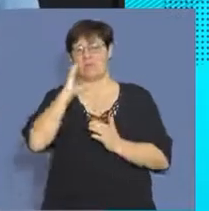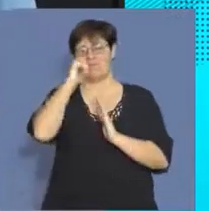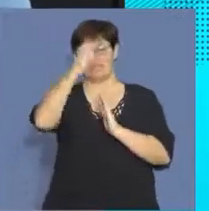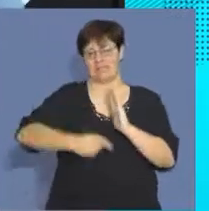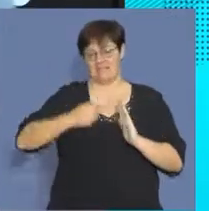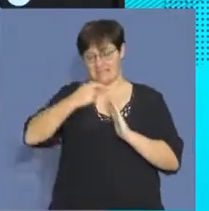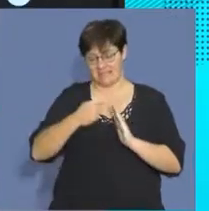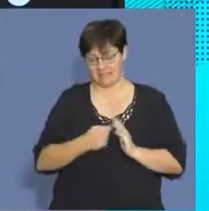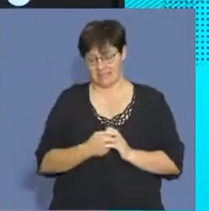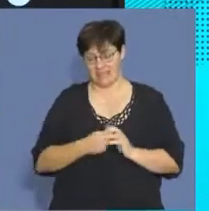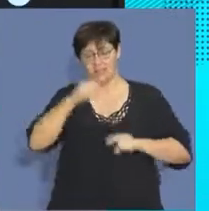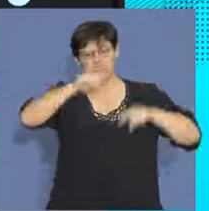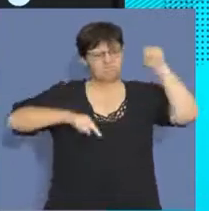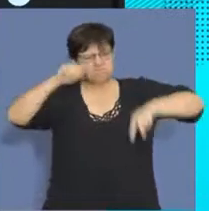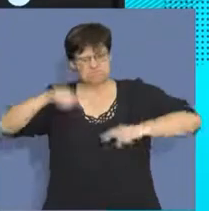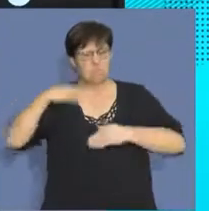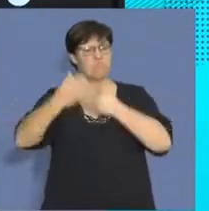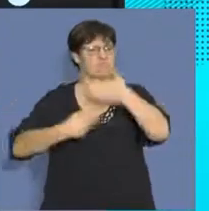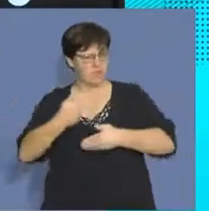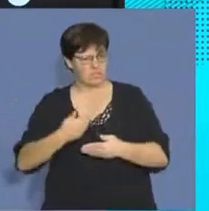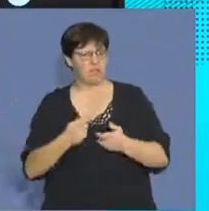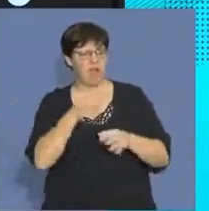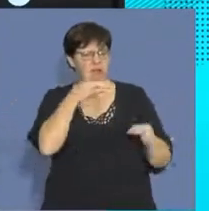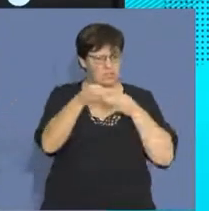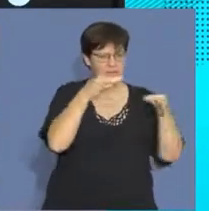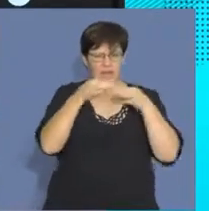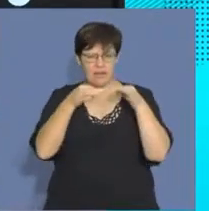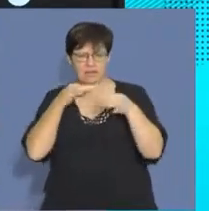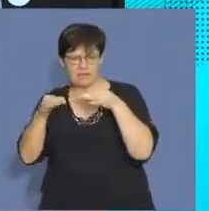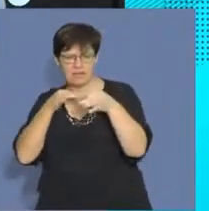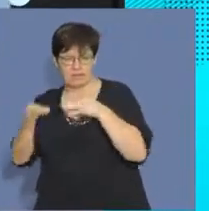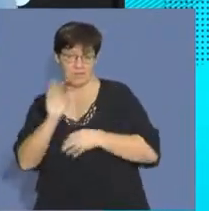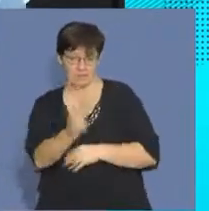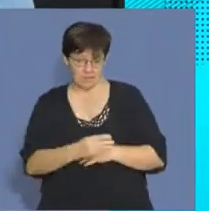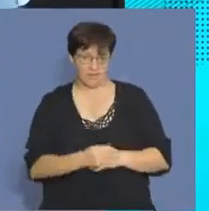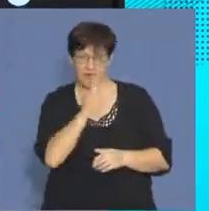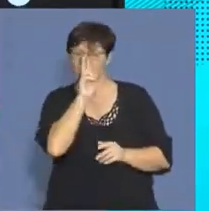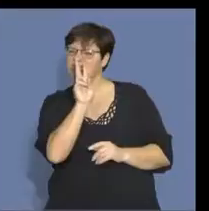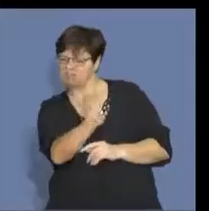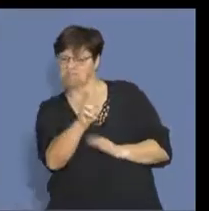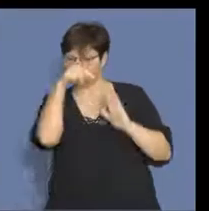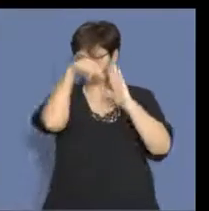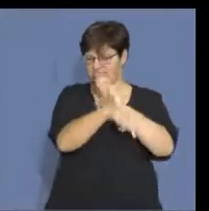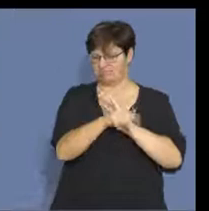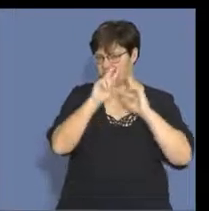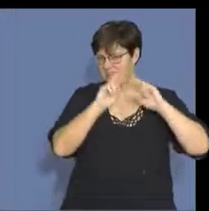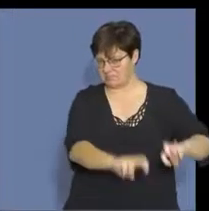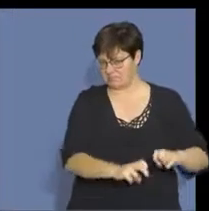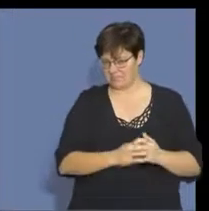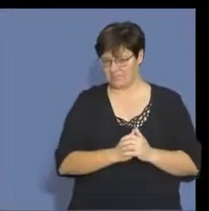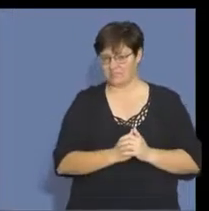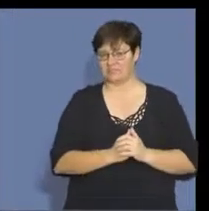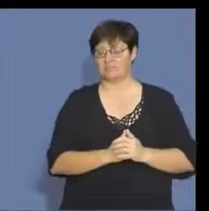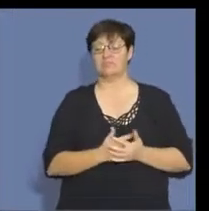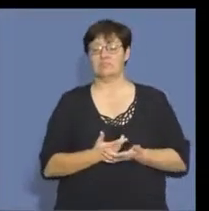I mentioned, the various processes which we will unpack now. Let's look at these processes in detail. So as